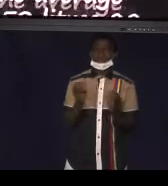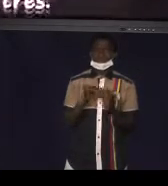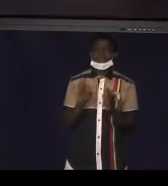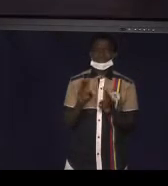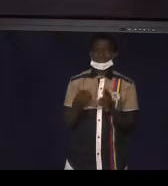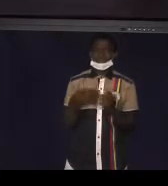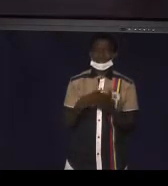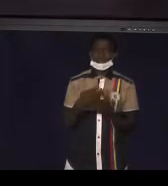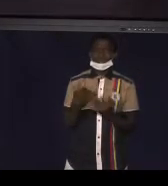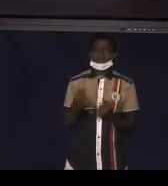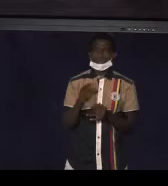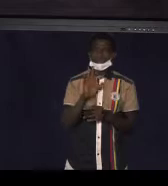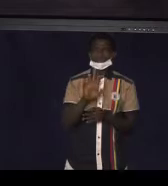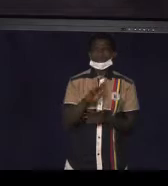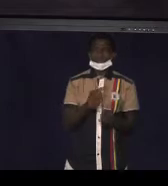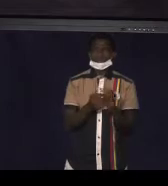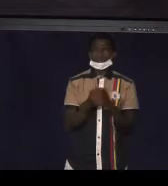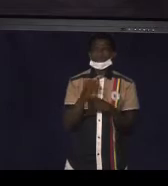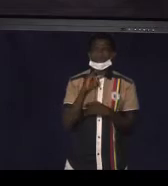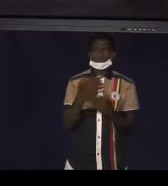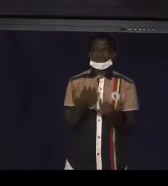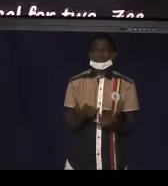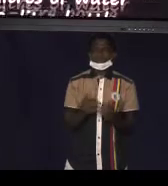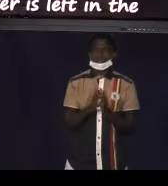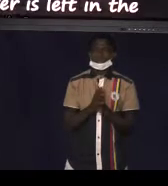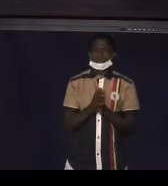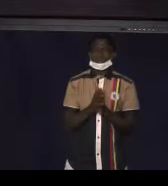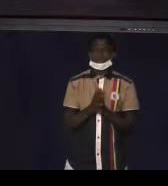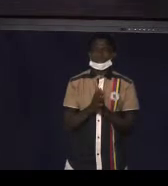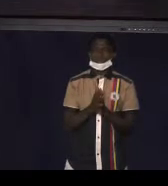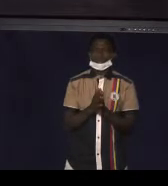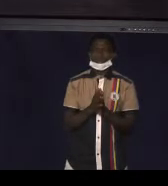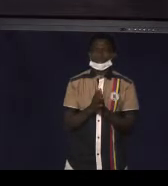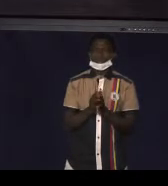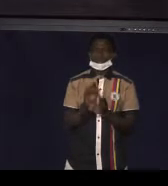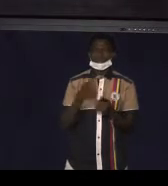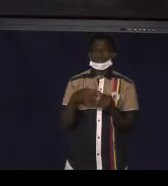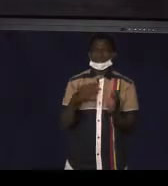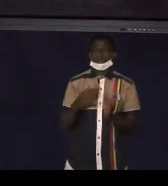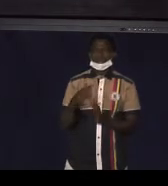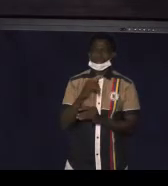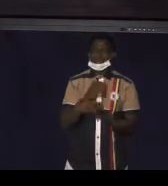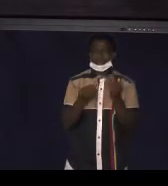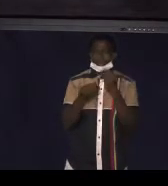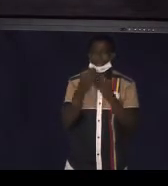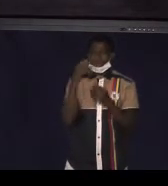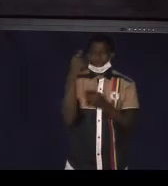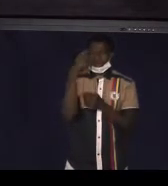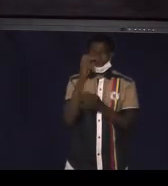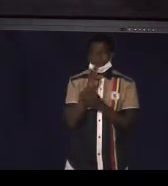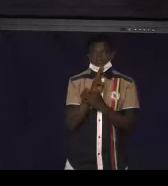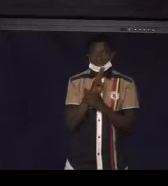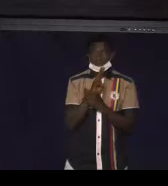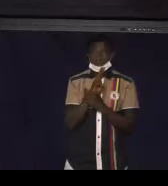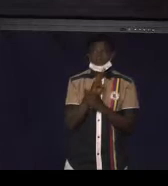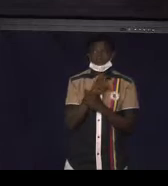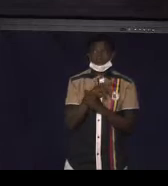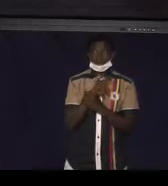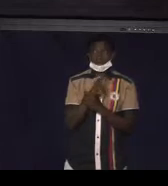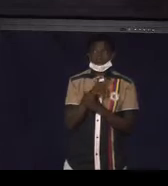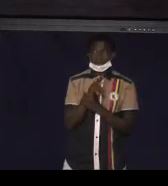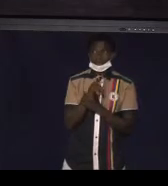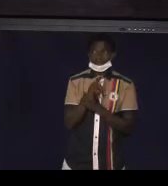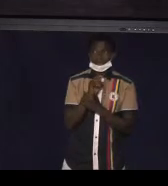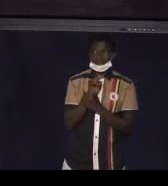accordingly. Now, your turn is now to prepare a meal for 2. Z